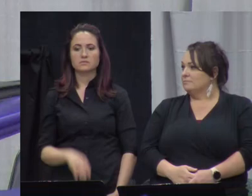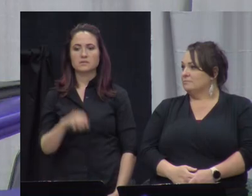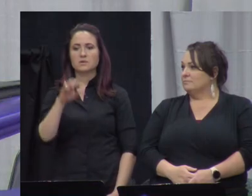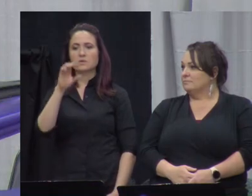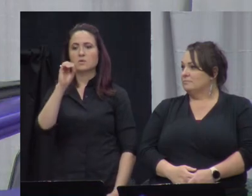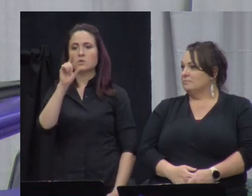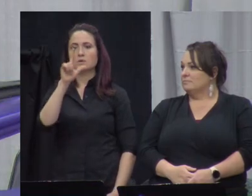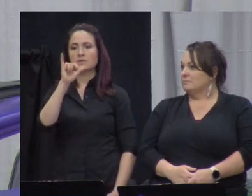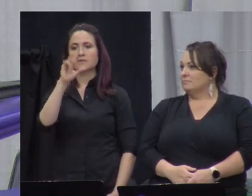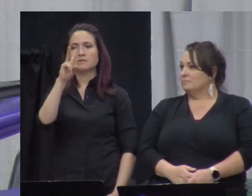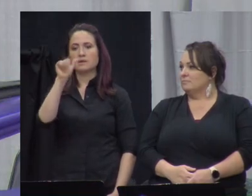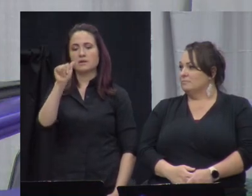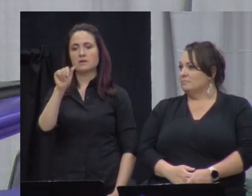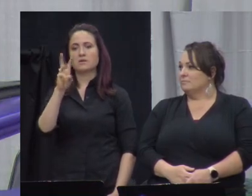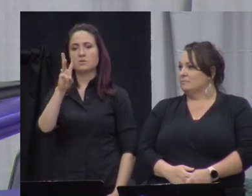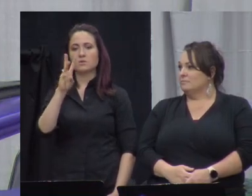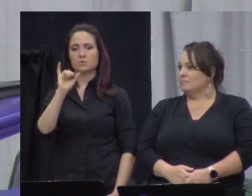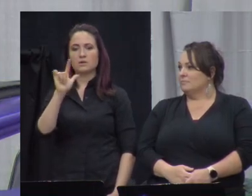Olivia Withrow.